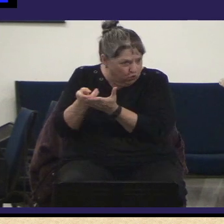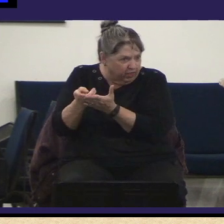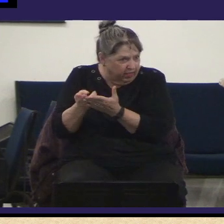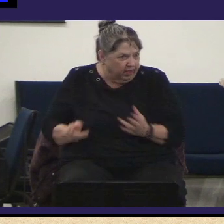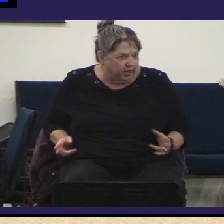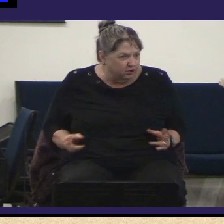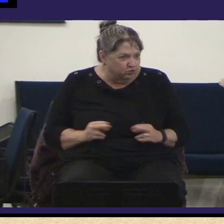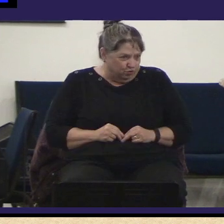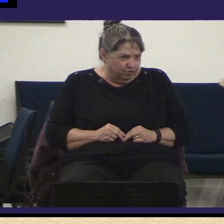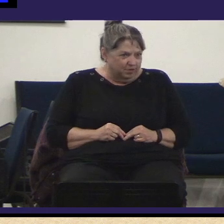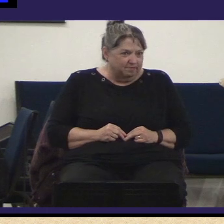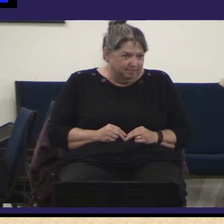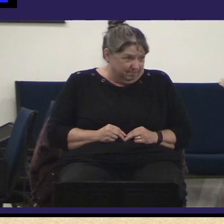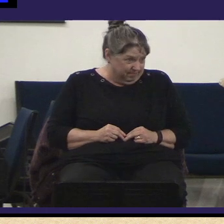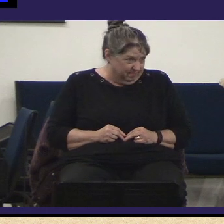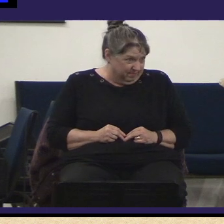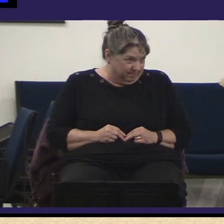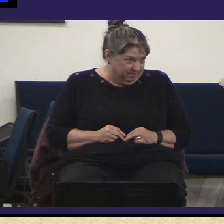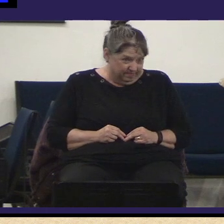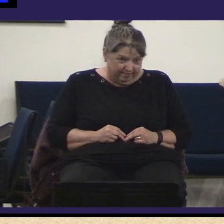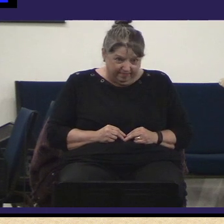Amen.